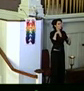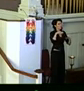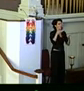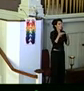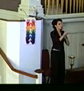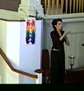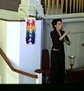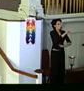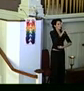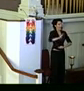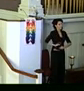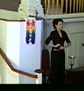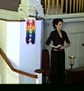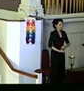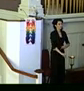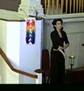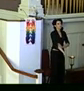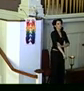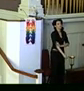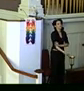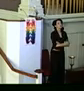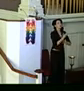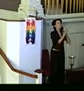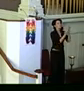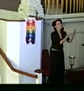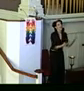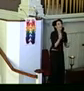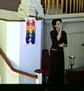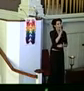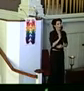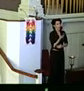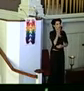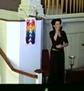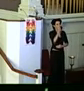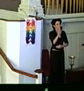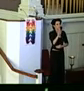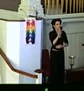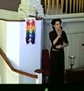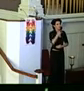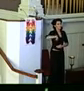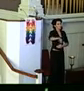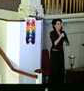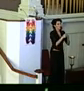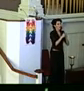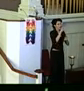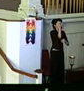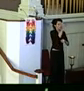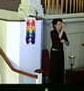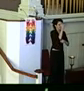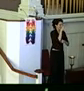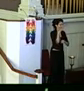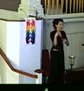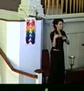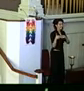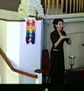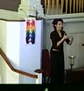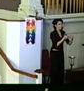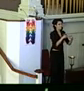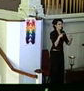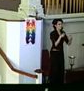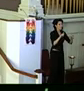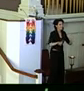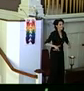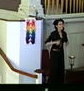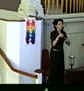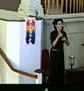in Christ. We wait for our God. We pray for wisdom and